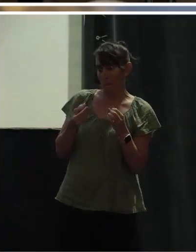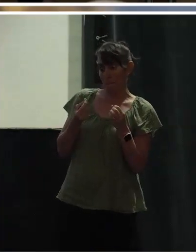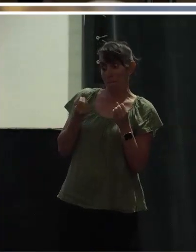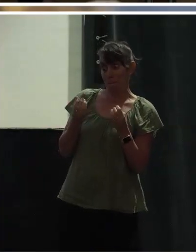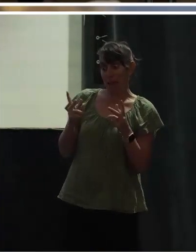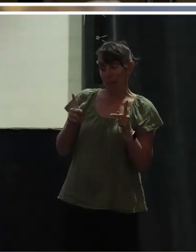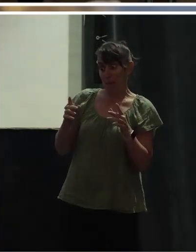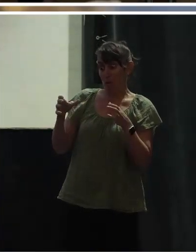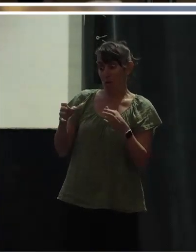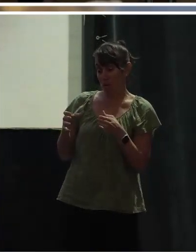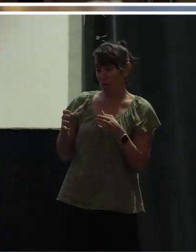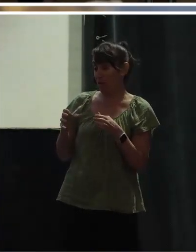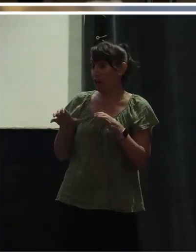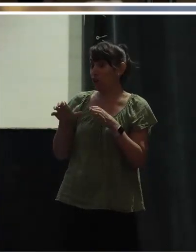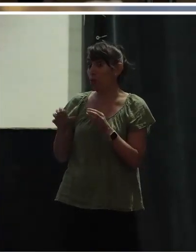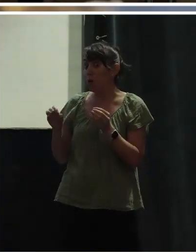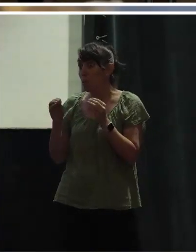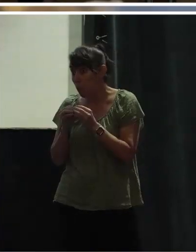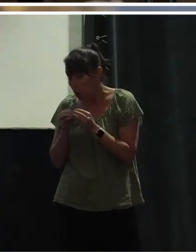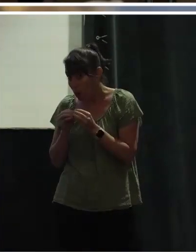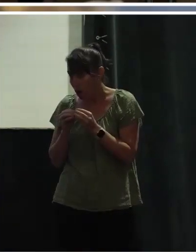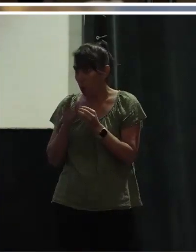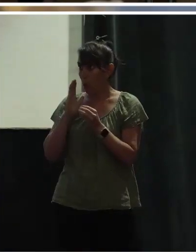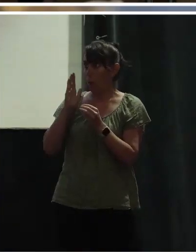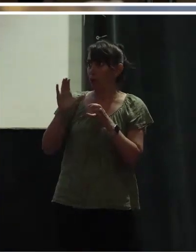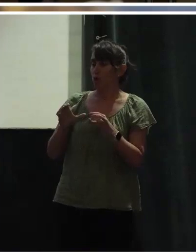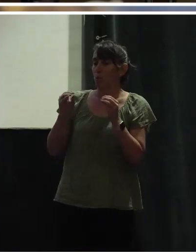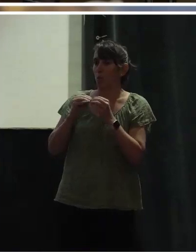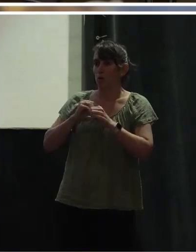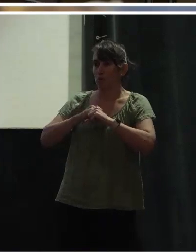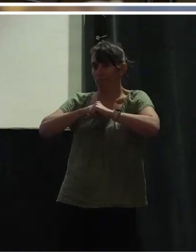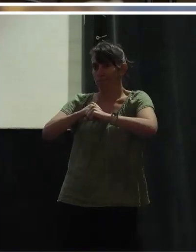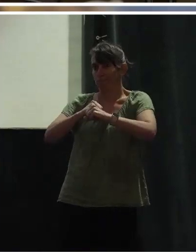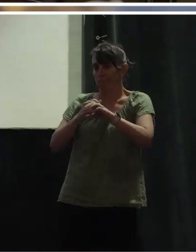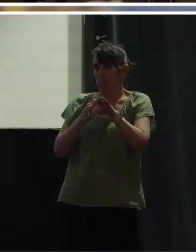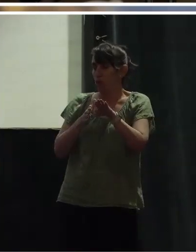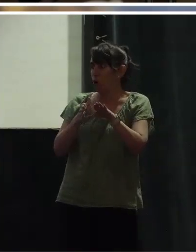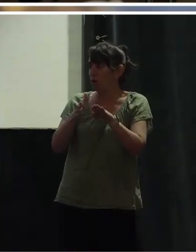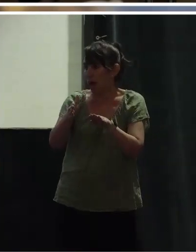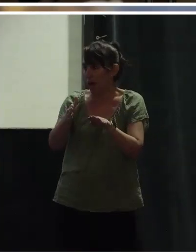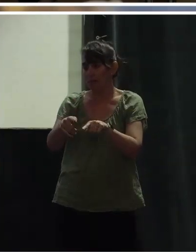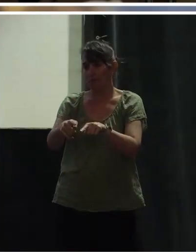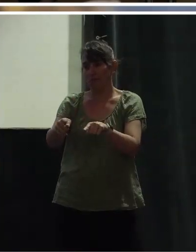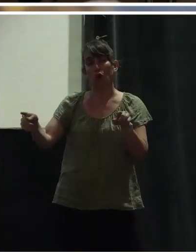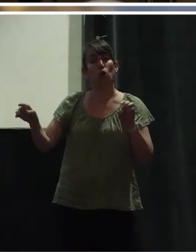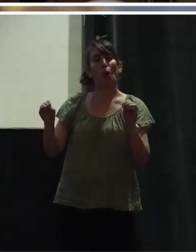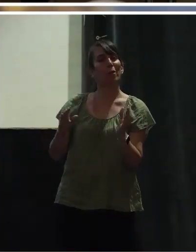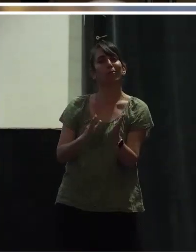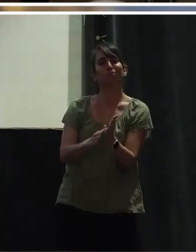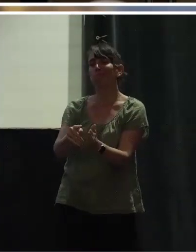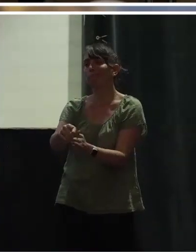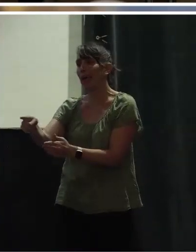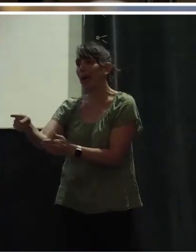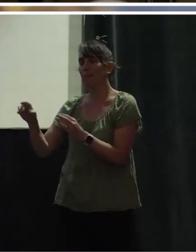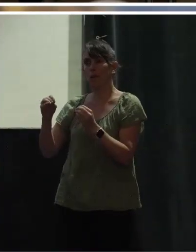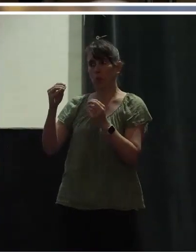forms, who are doing more and have done more to protect Lower Manhattan's coastline than Jordan. And it's one of the sort of unsung heroes of resiliency work in the city. So